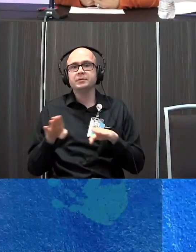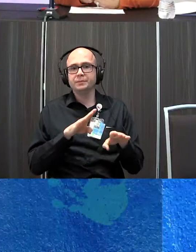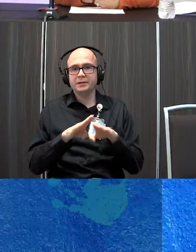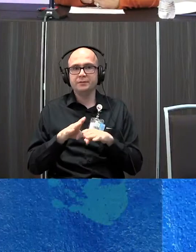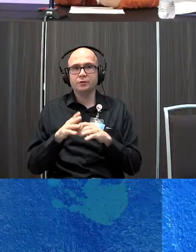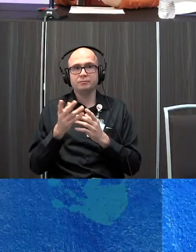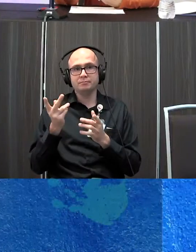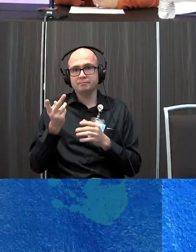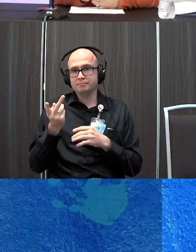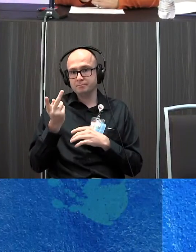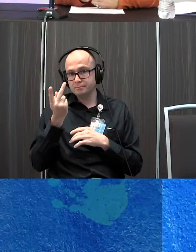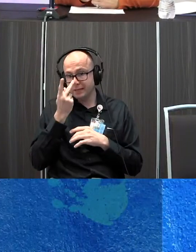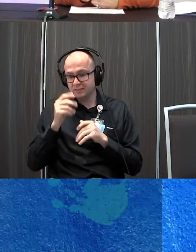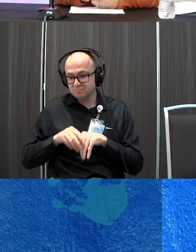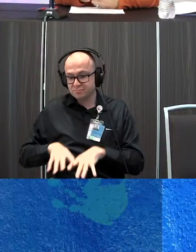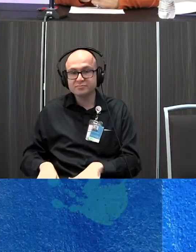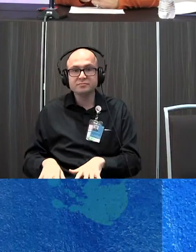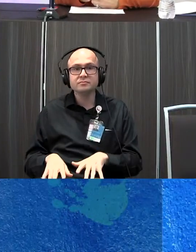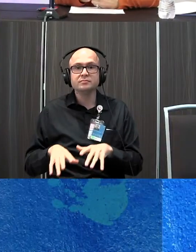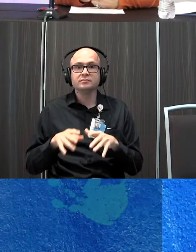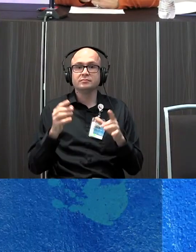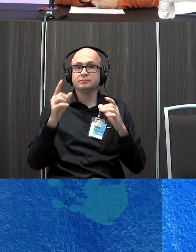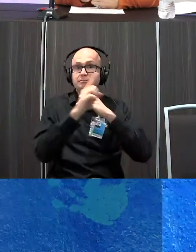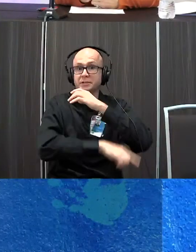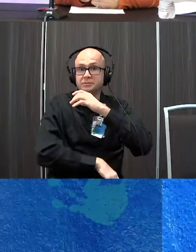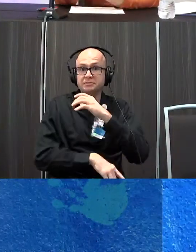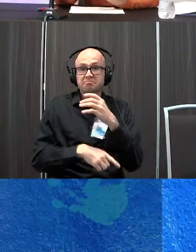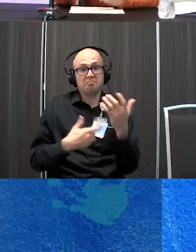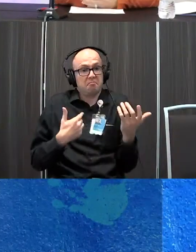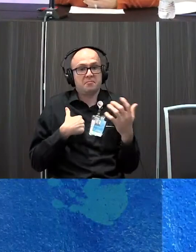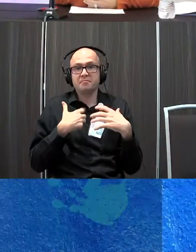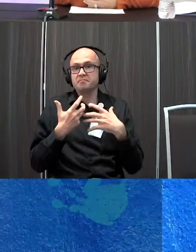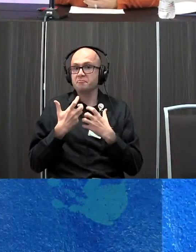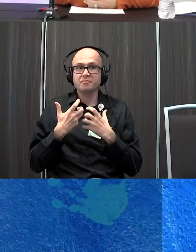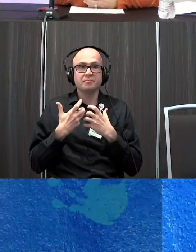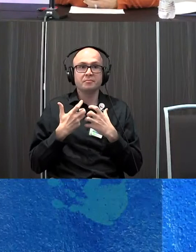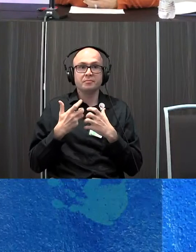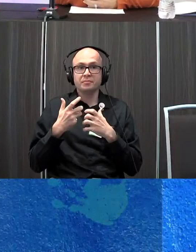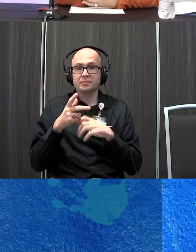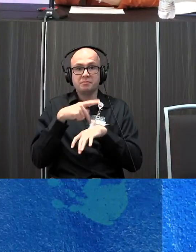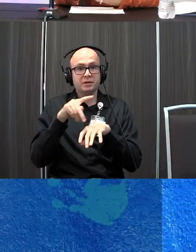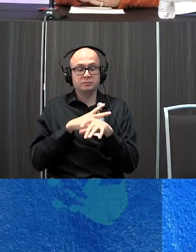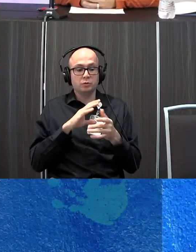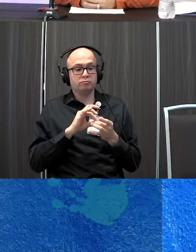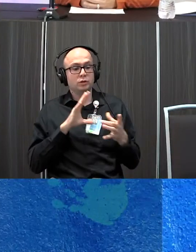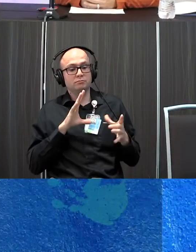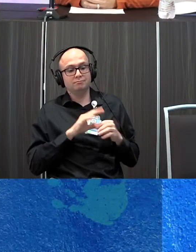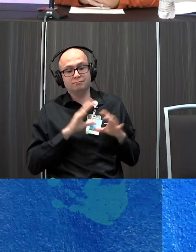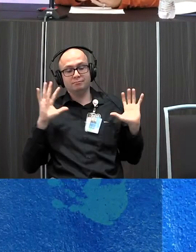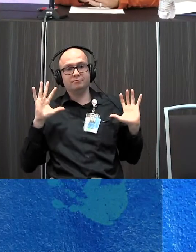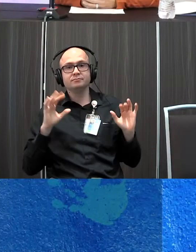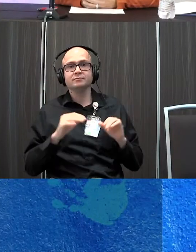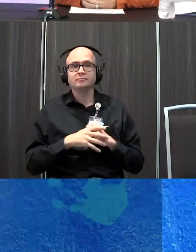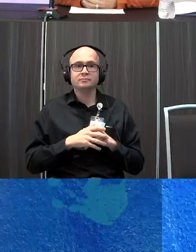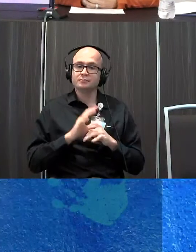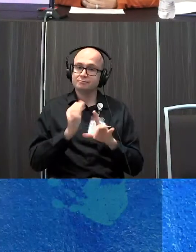on him. Consequence, Cole got what he wanted. The principal let go of him. So it